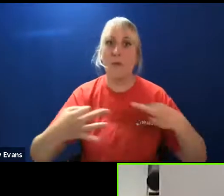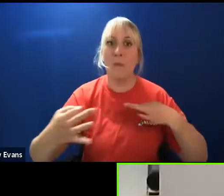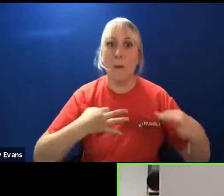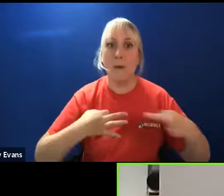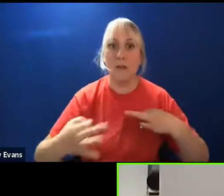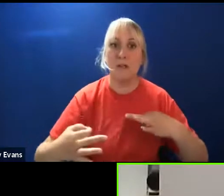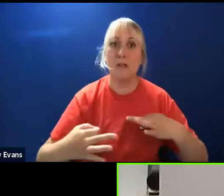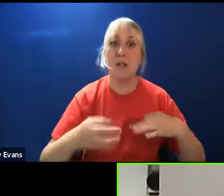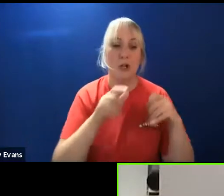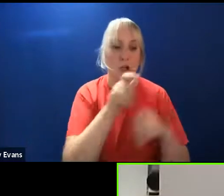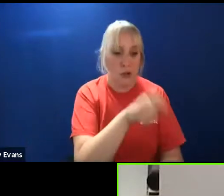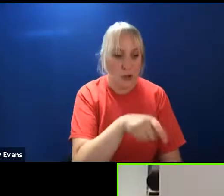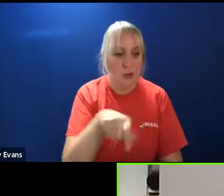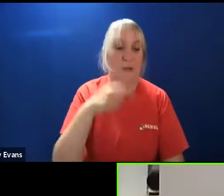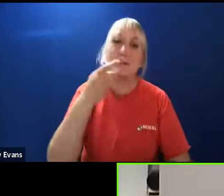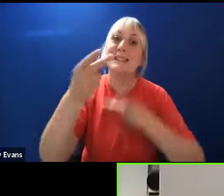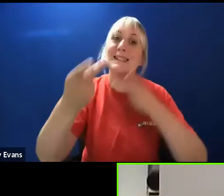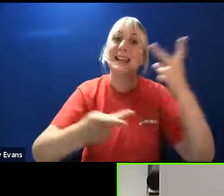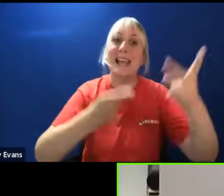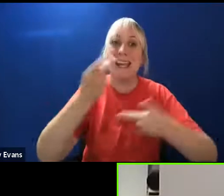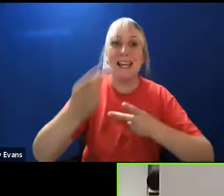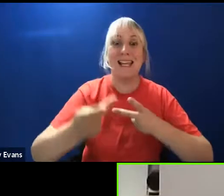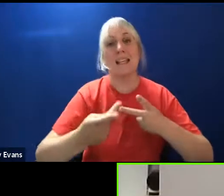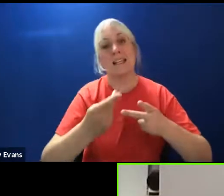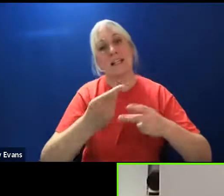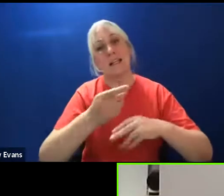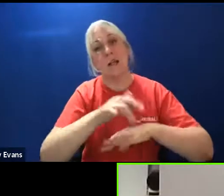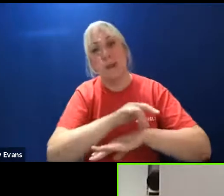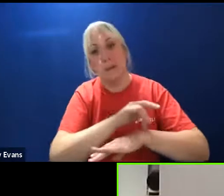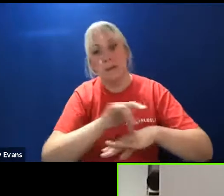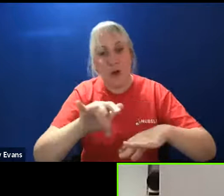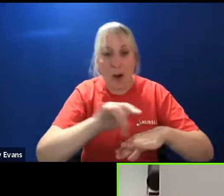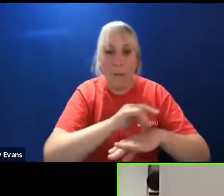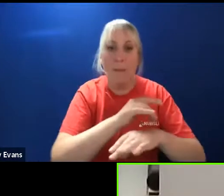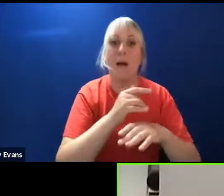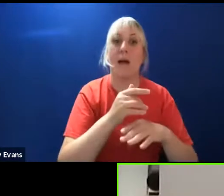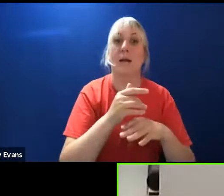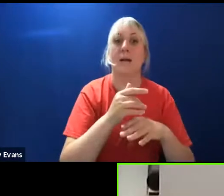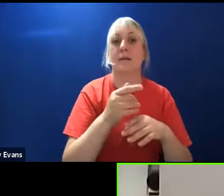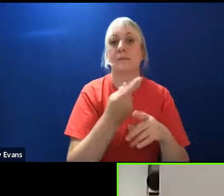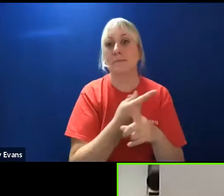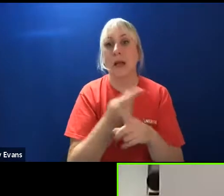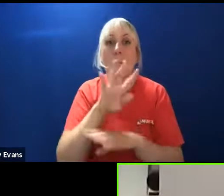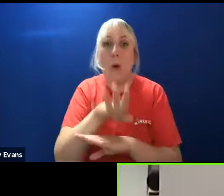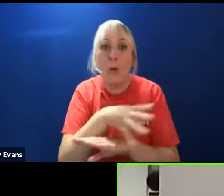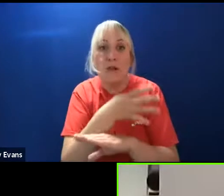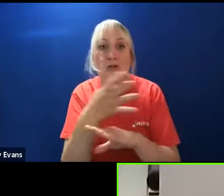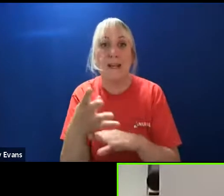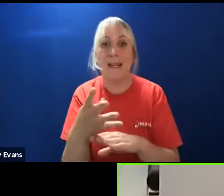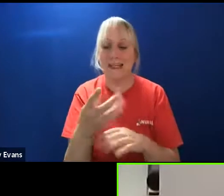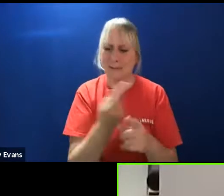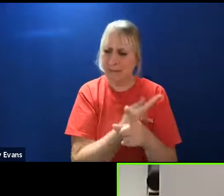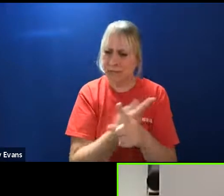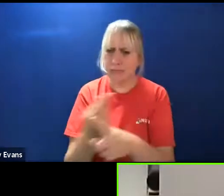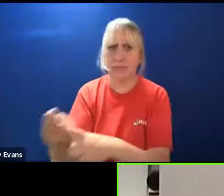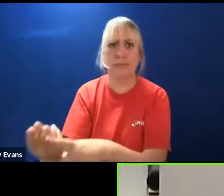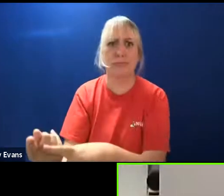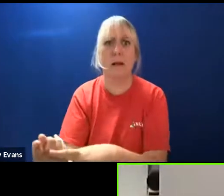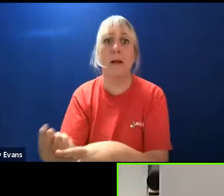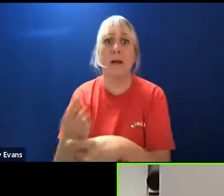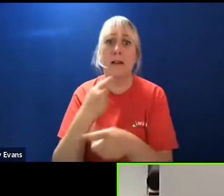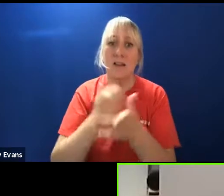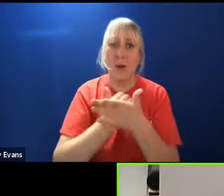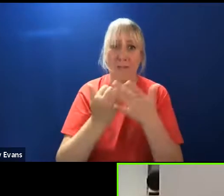singing, music, dance, poetry, and incorporated all of the expressive arts, something that is often missing in